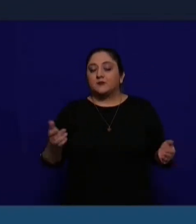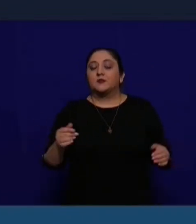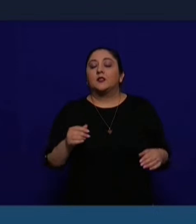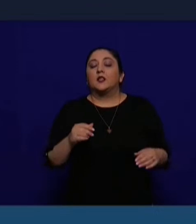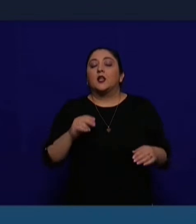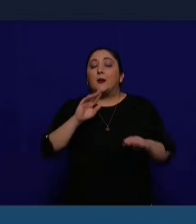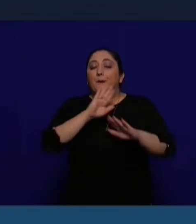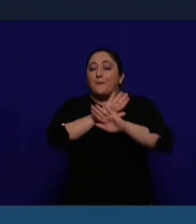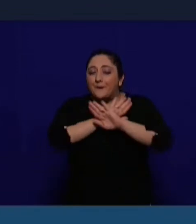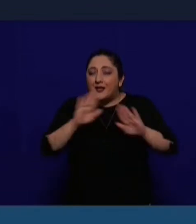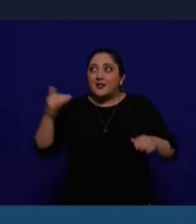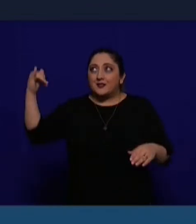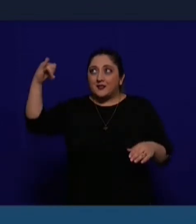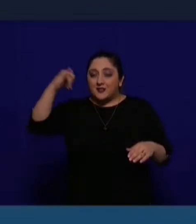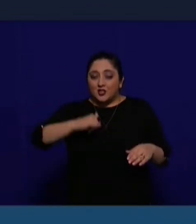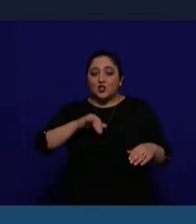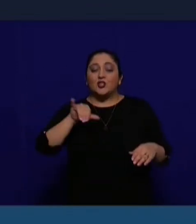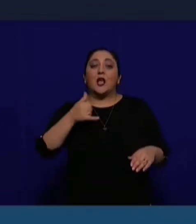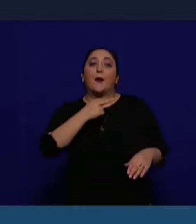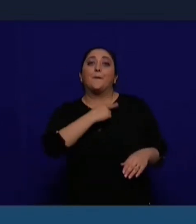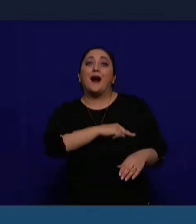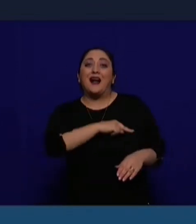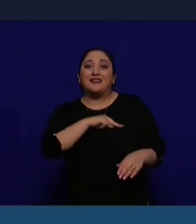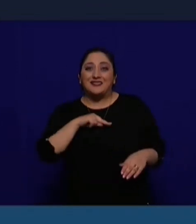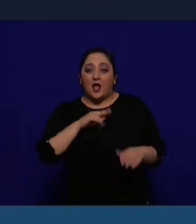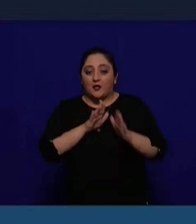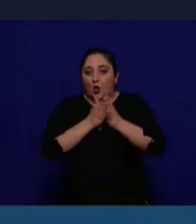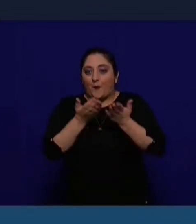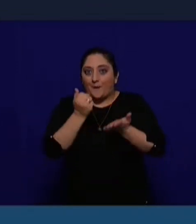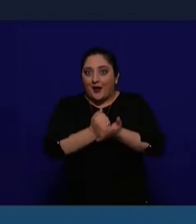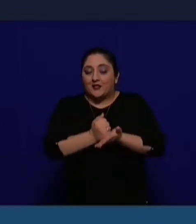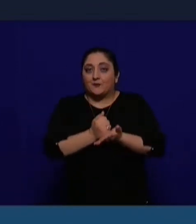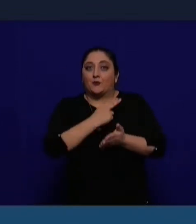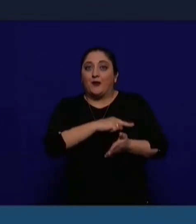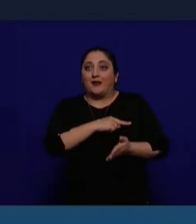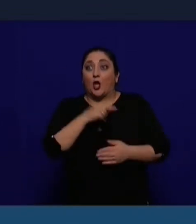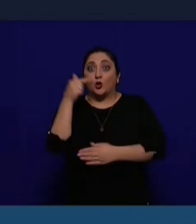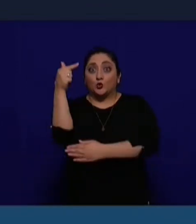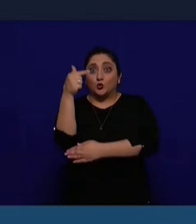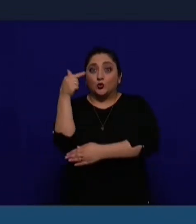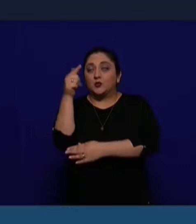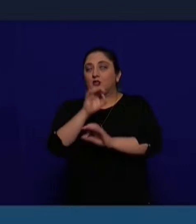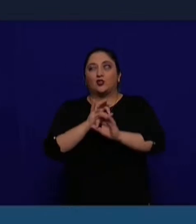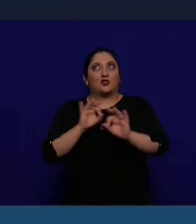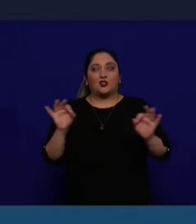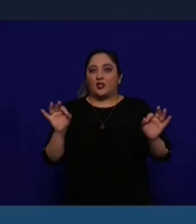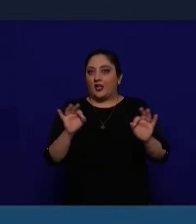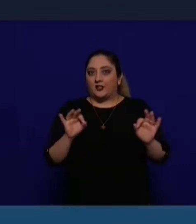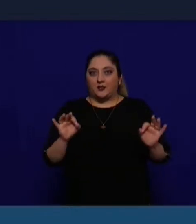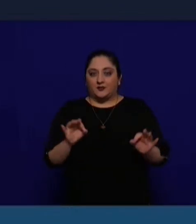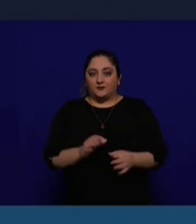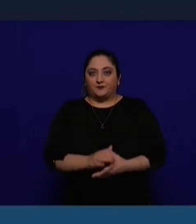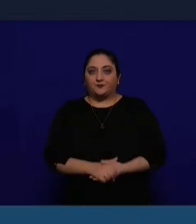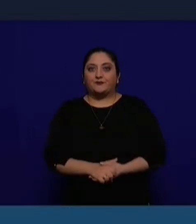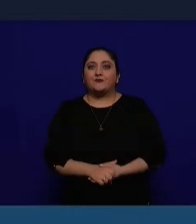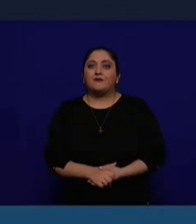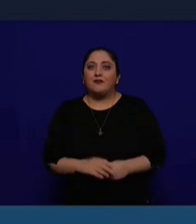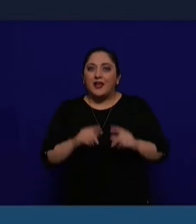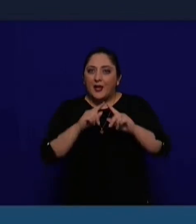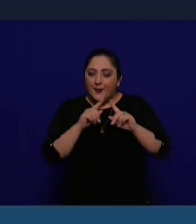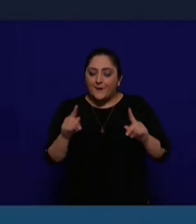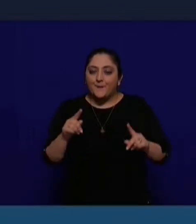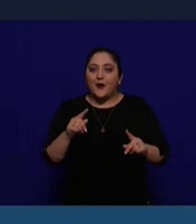jew ċittadini Maltin jew inkella għandhom residency permit, ġifi turisti bħalissa ma jkunux jistgħu jiġu minn dawn ir-red zones. Però aħna nkunu qegħdin